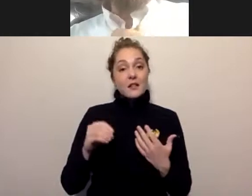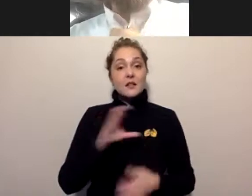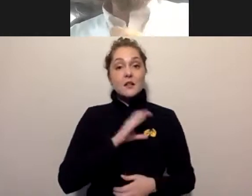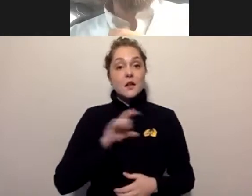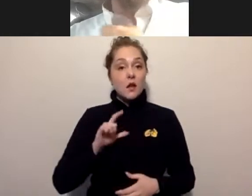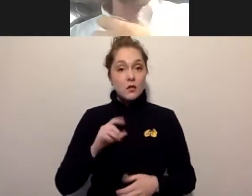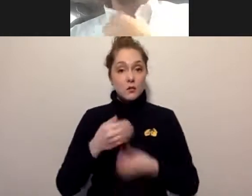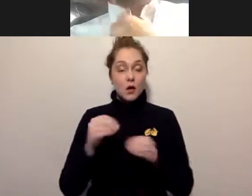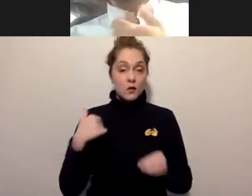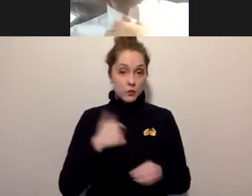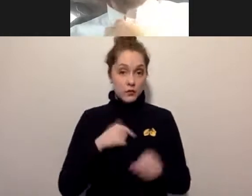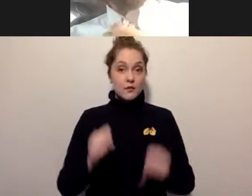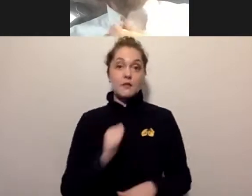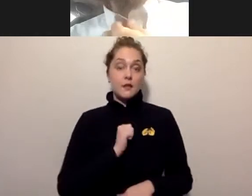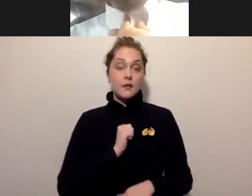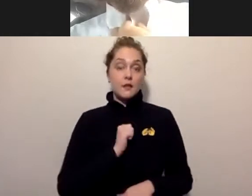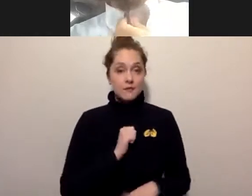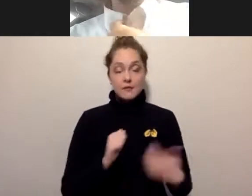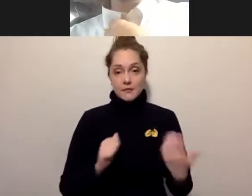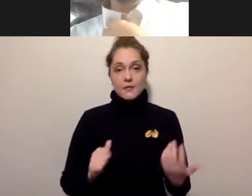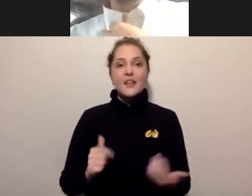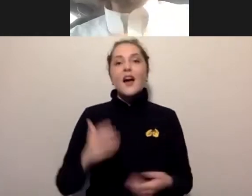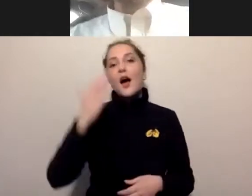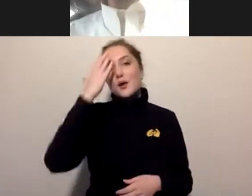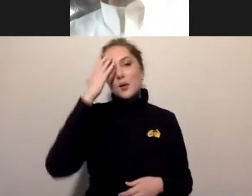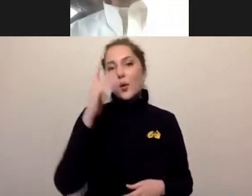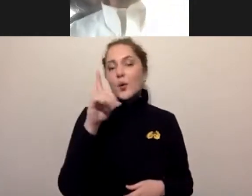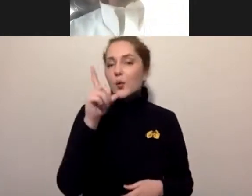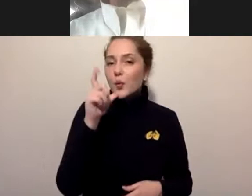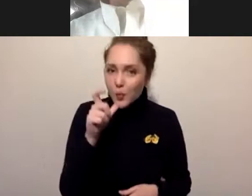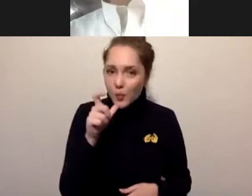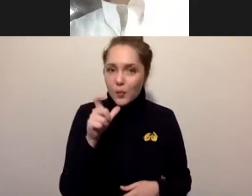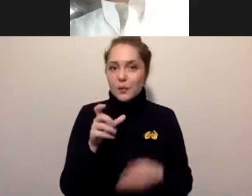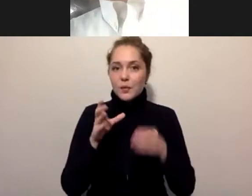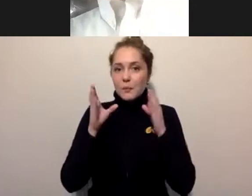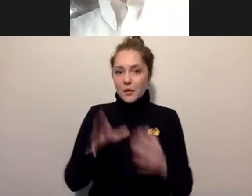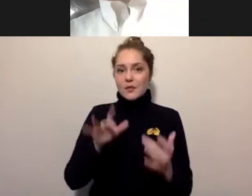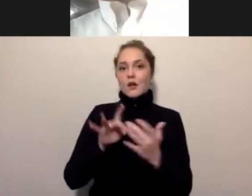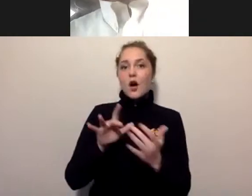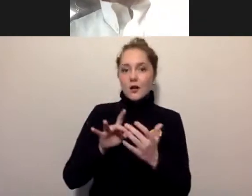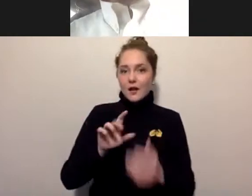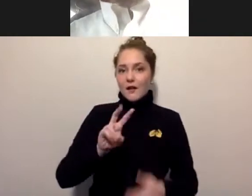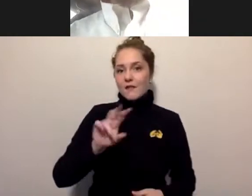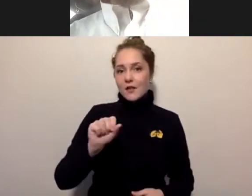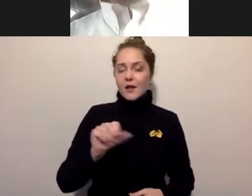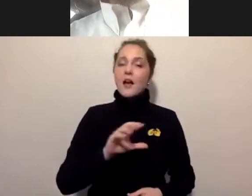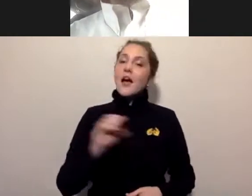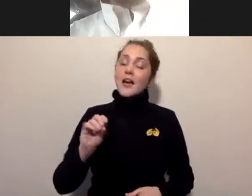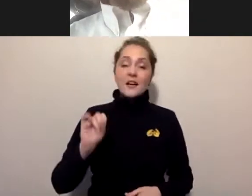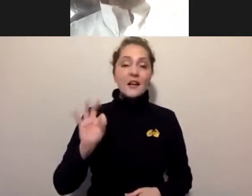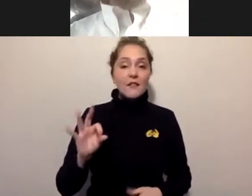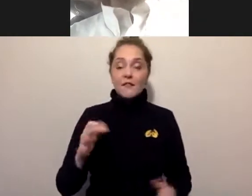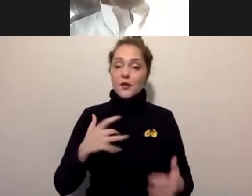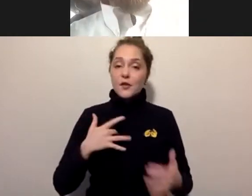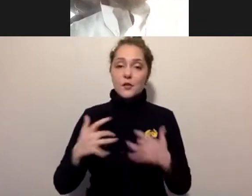we could do that ourselves, since I know who would be the point of contact there. And if there's a concern